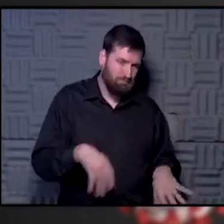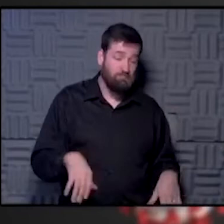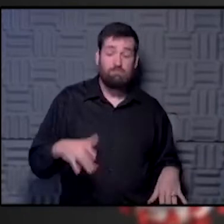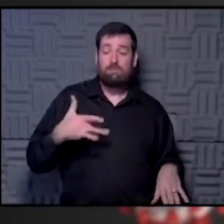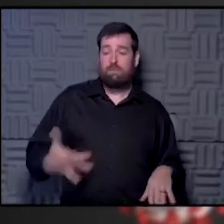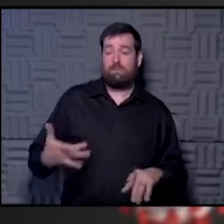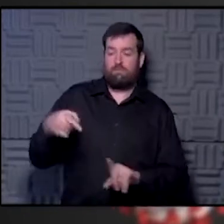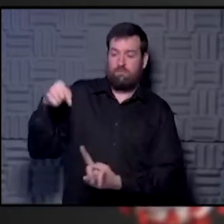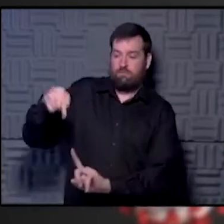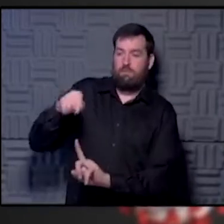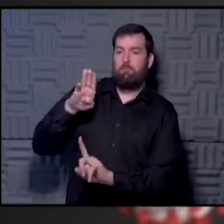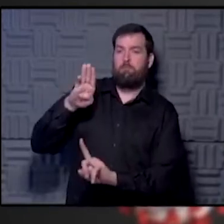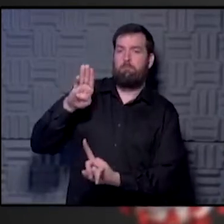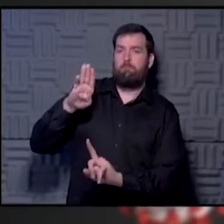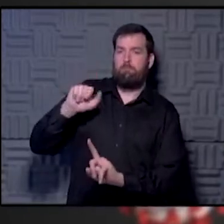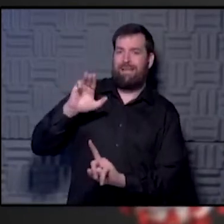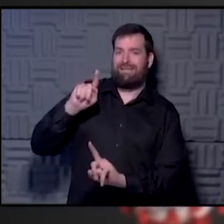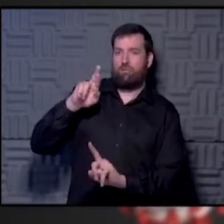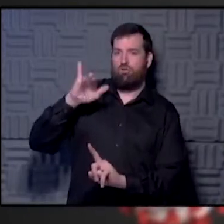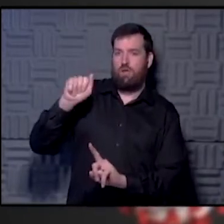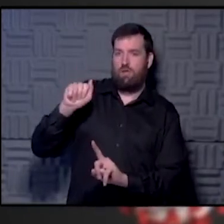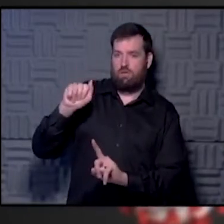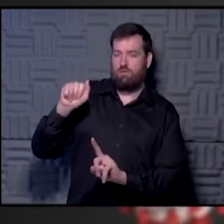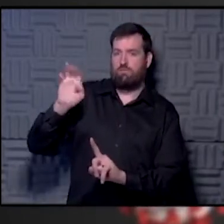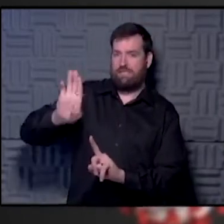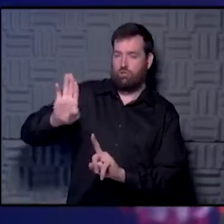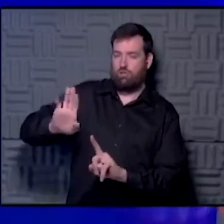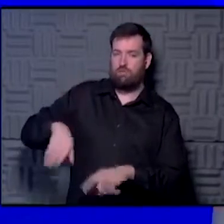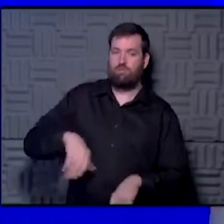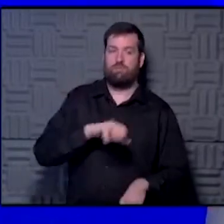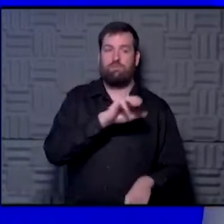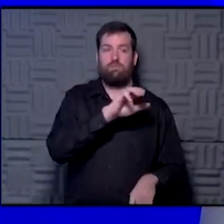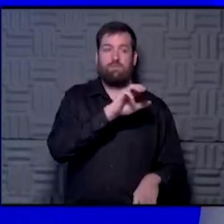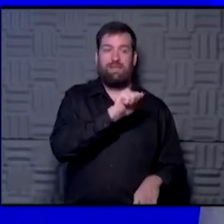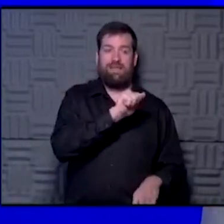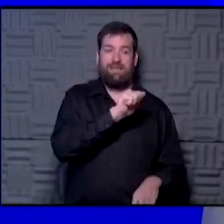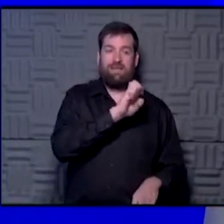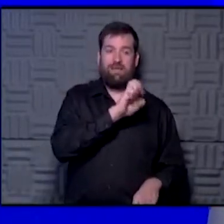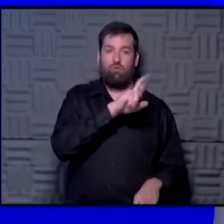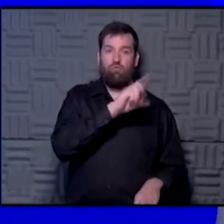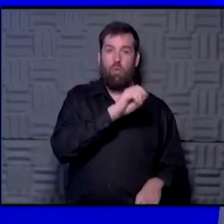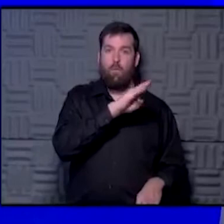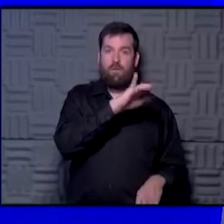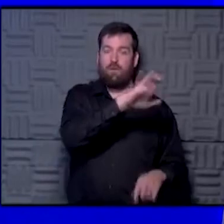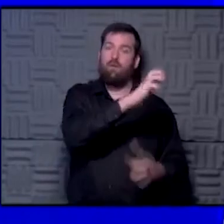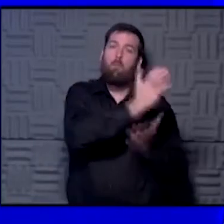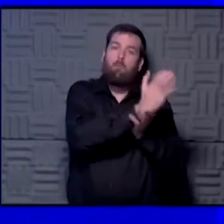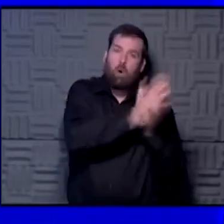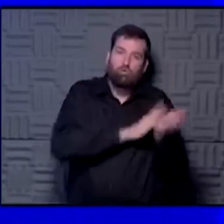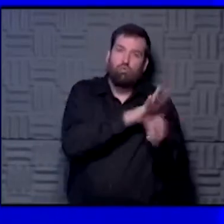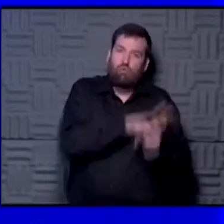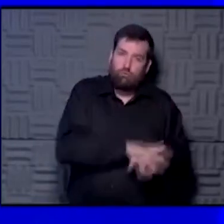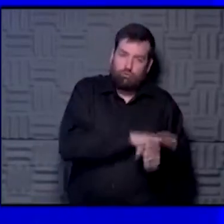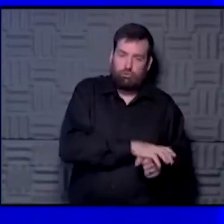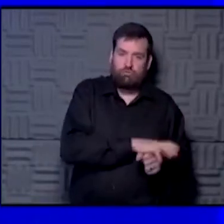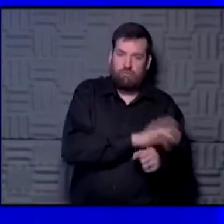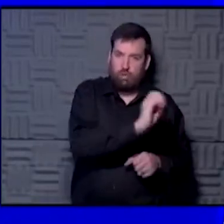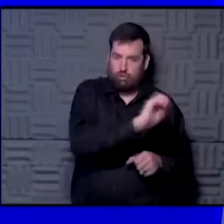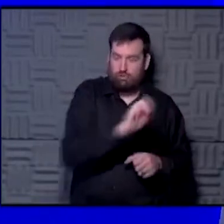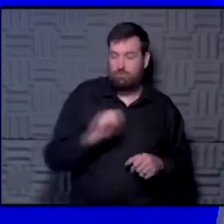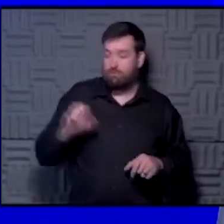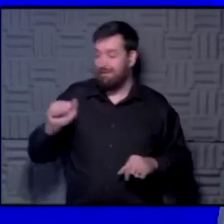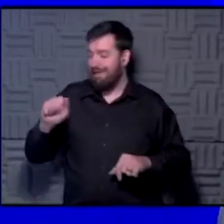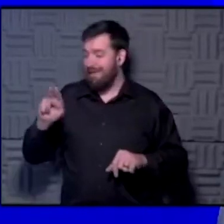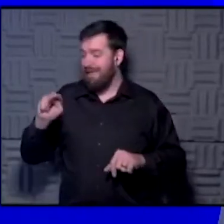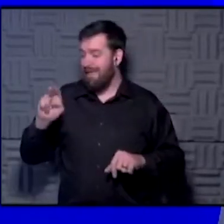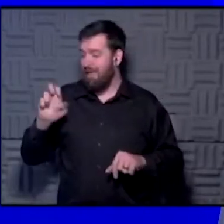for bacteria, we have aerobic bacteria, meaning they can grow in a certain partial pressure of oxygen, and anaerobic bacteria,